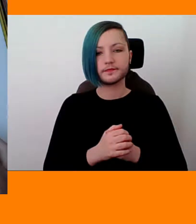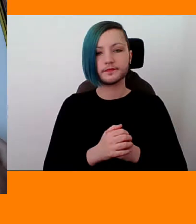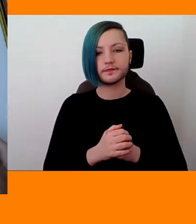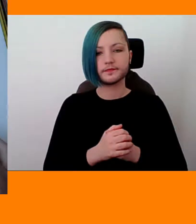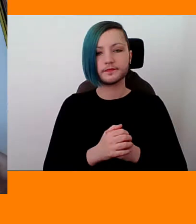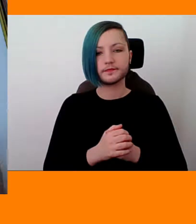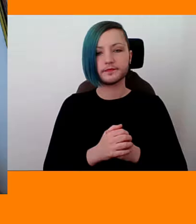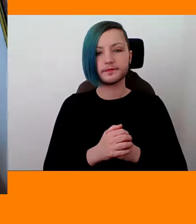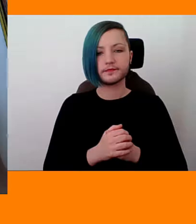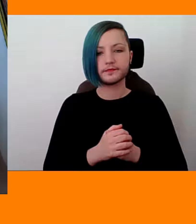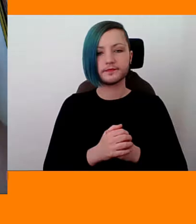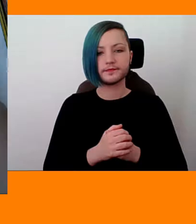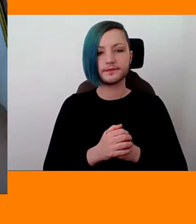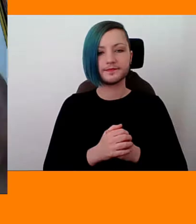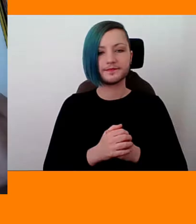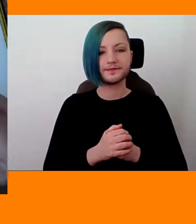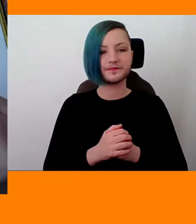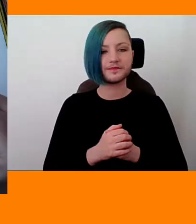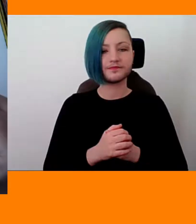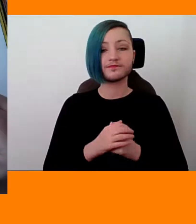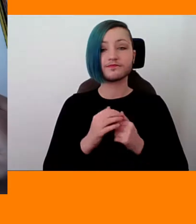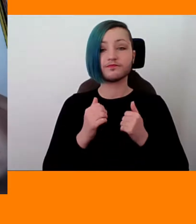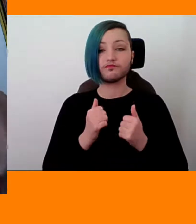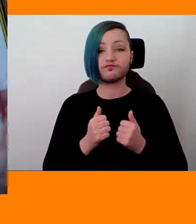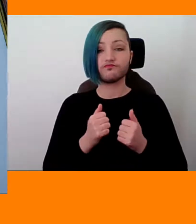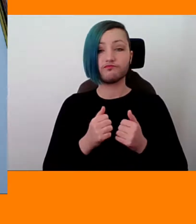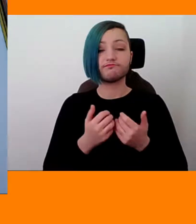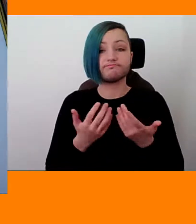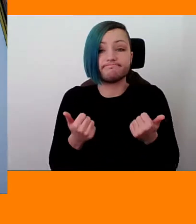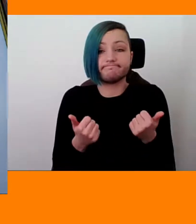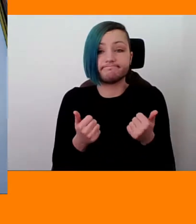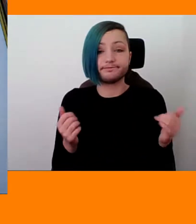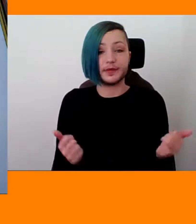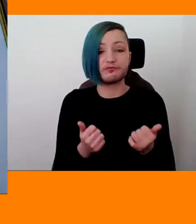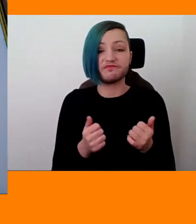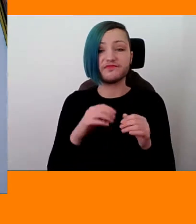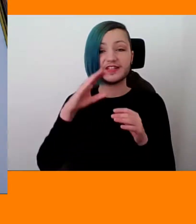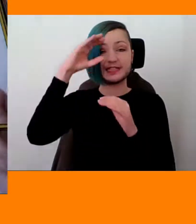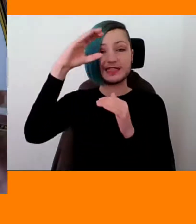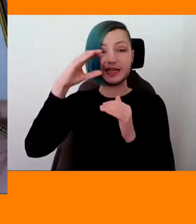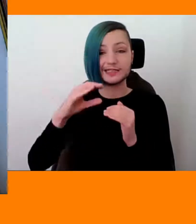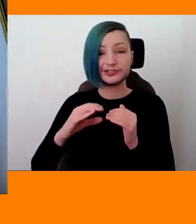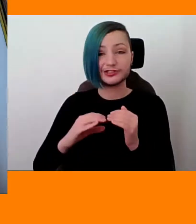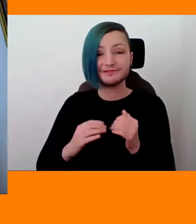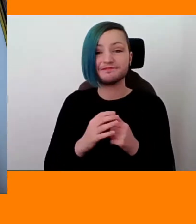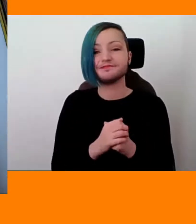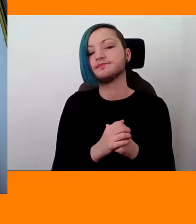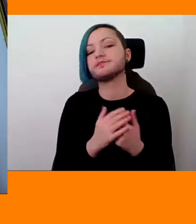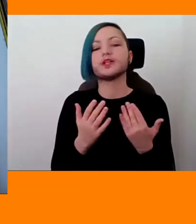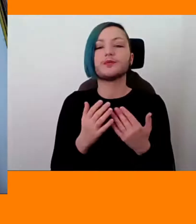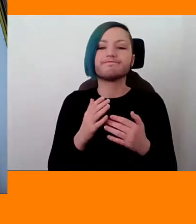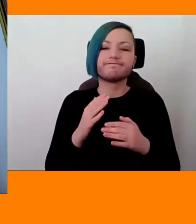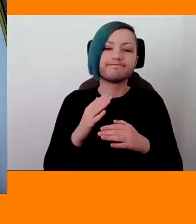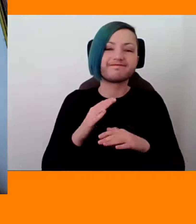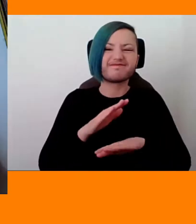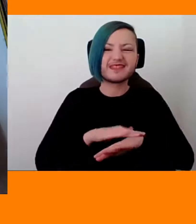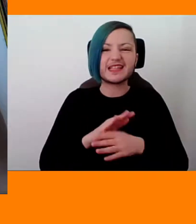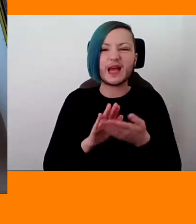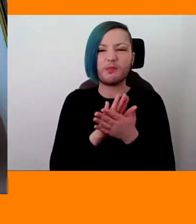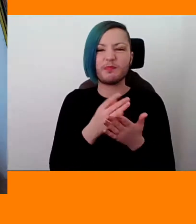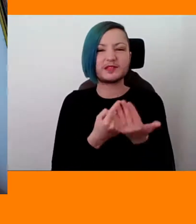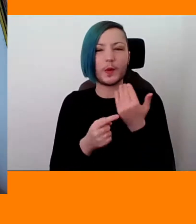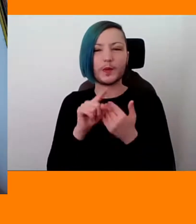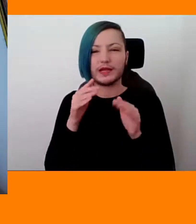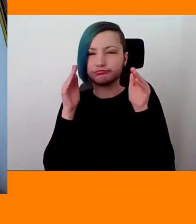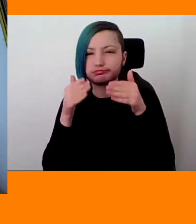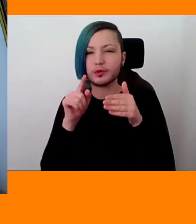And as you can see there, you've got sections to work from. So because of time, I'm only going to work with one section here. And